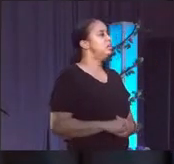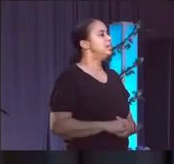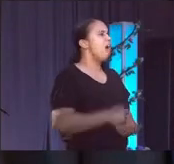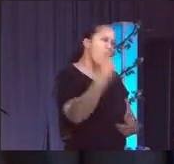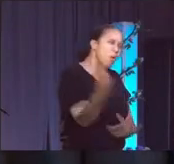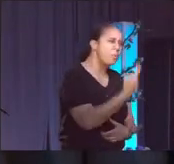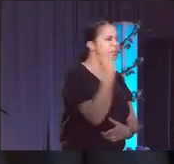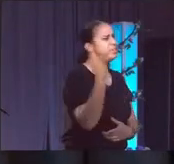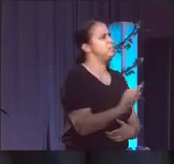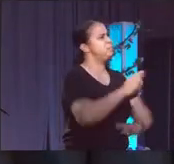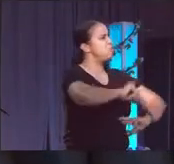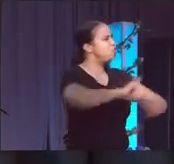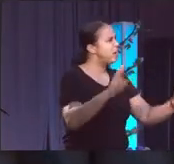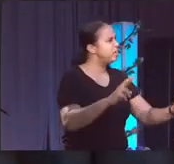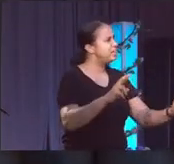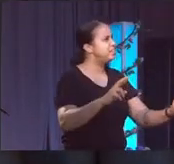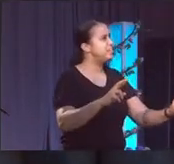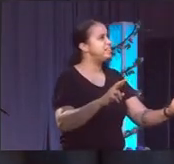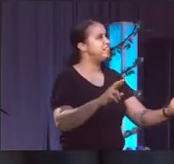always be ready.